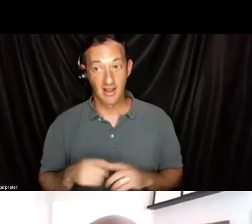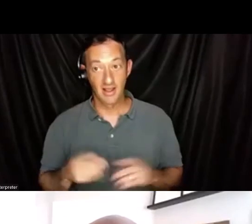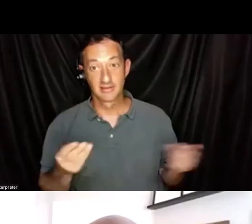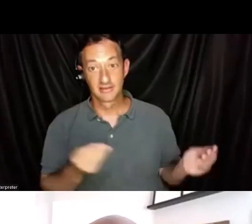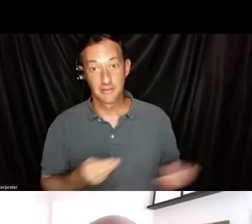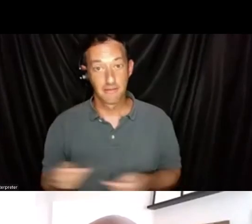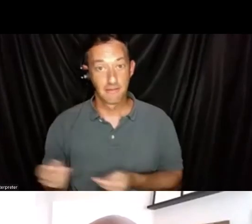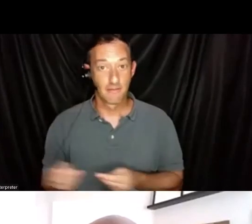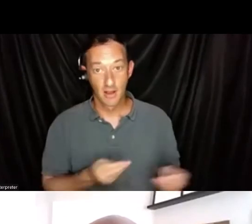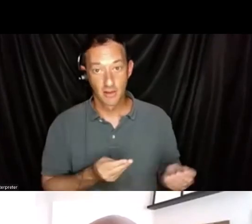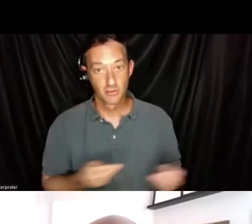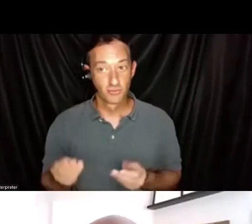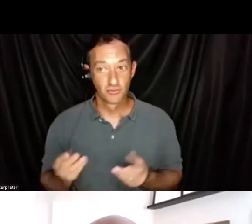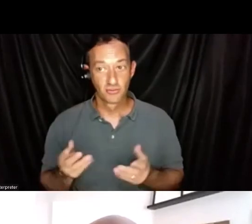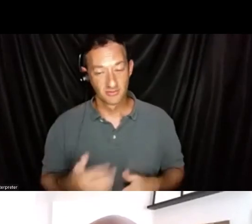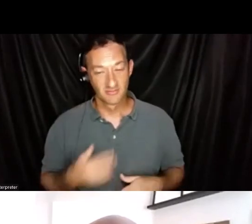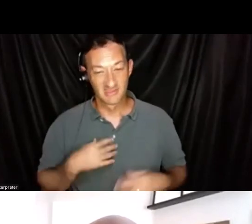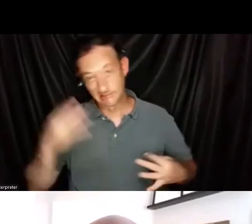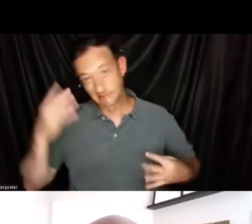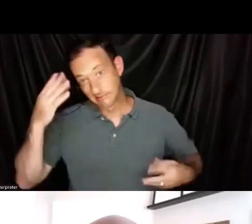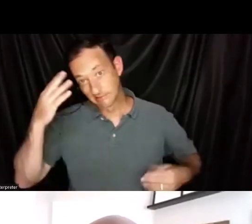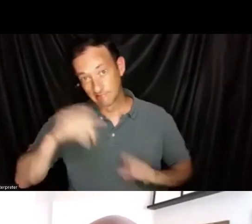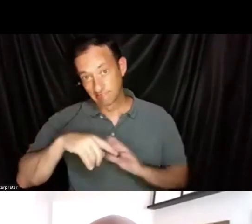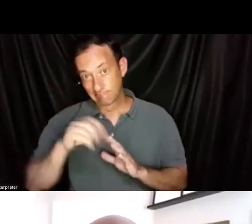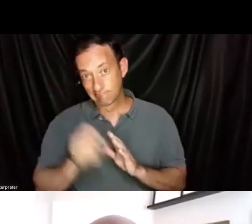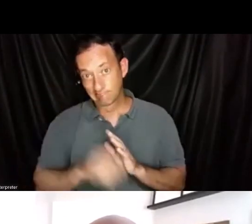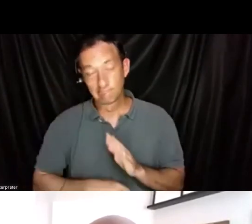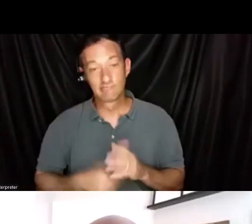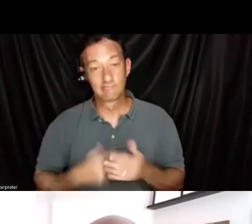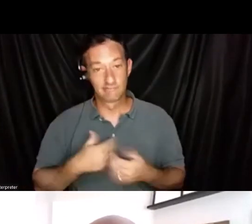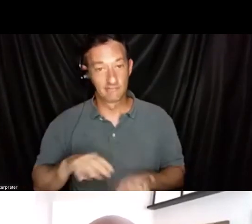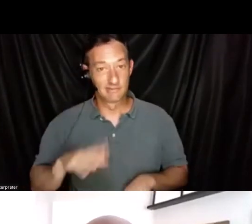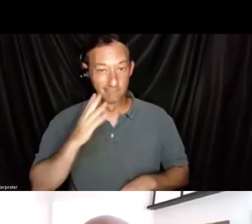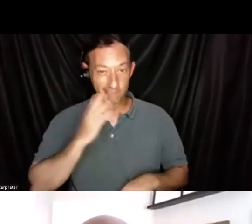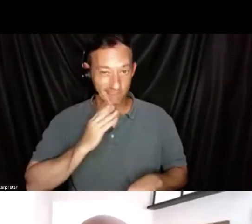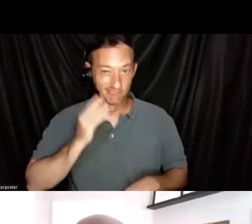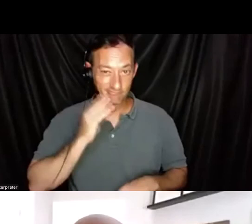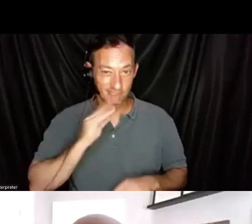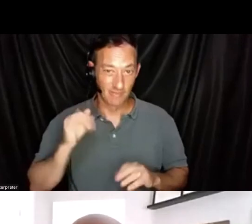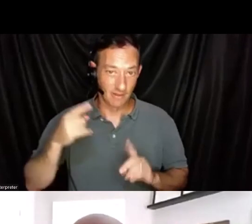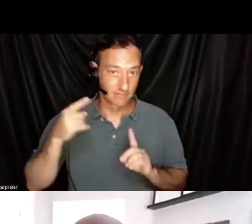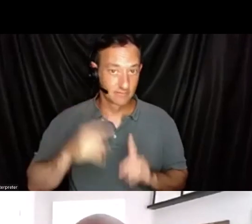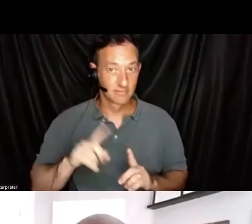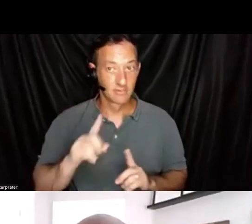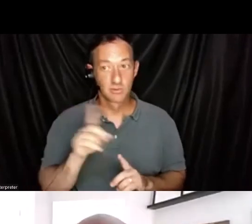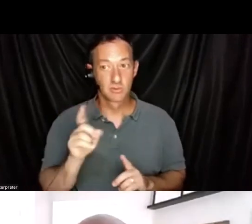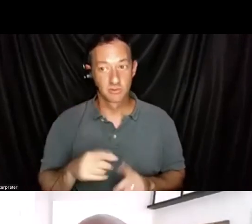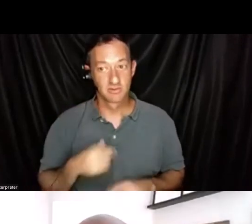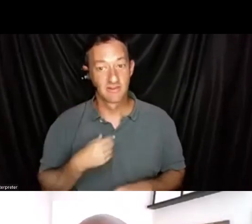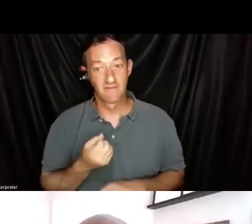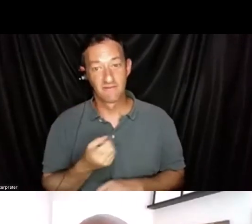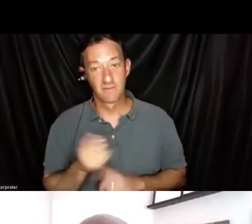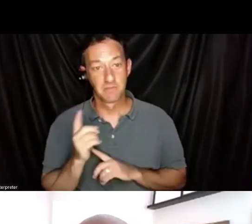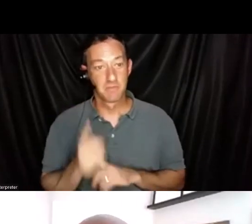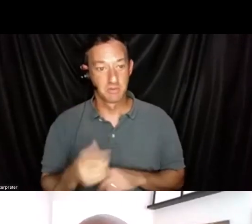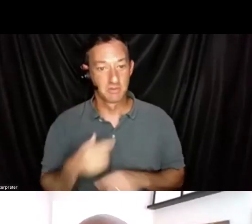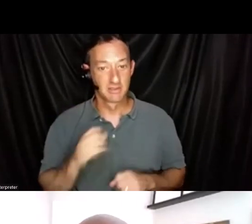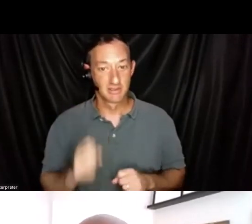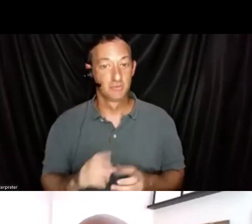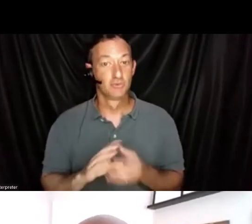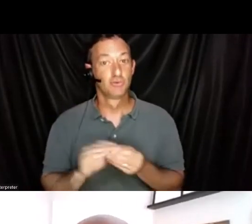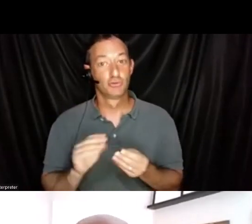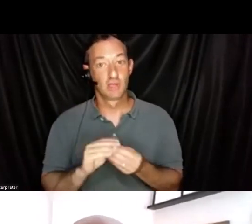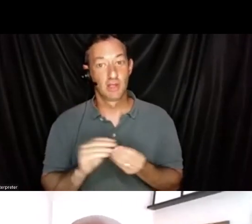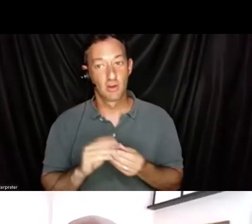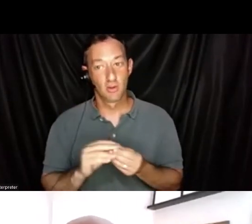have thought quite a bit and worked quite a bit on this exact question. And so I will take just a few moments to share what it is